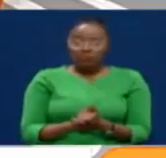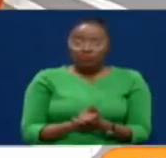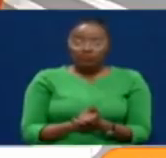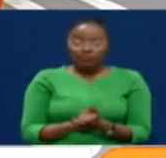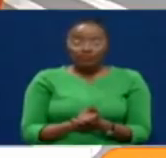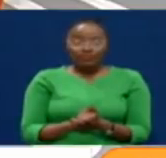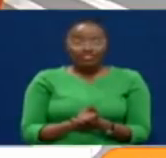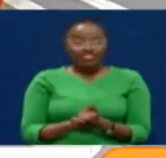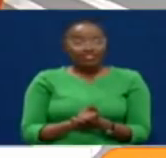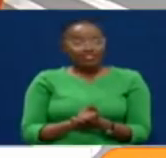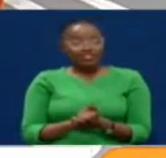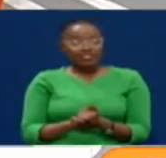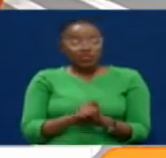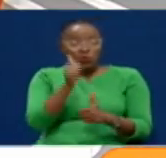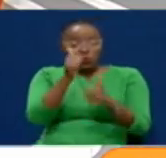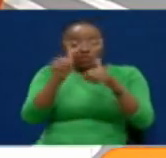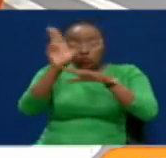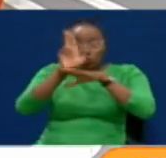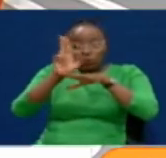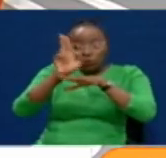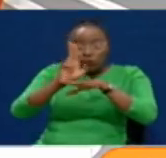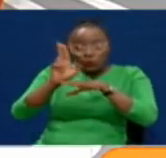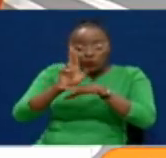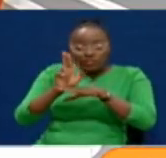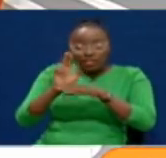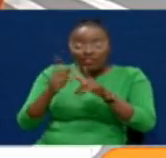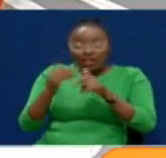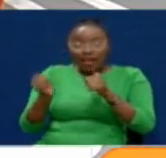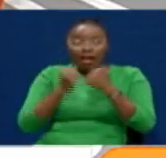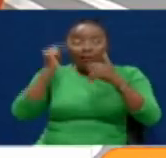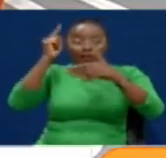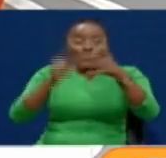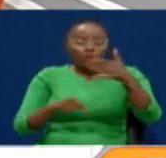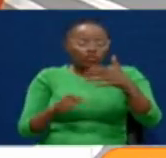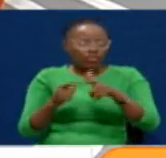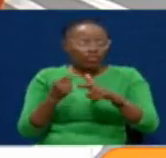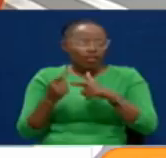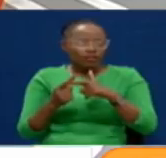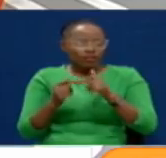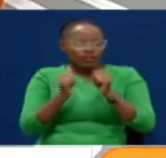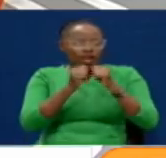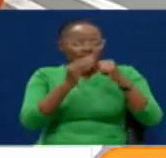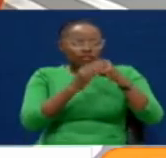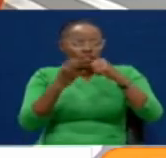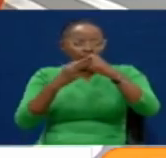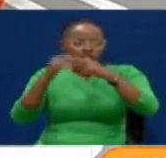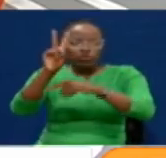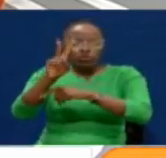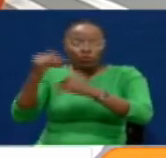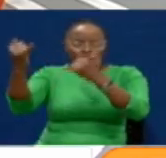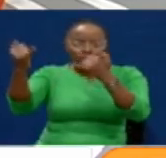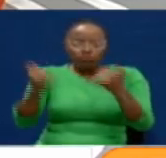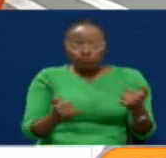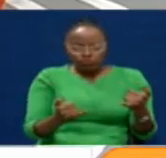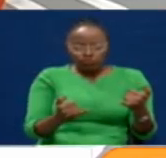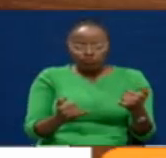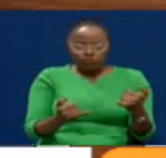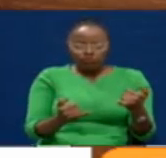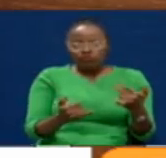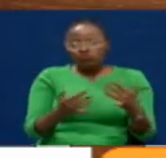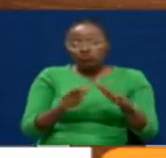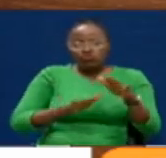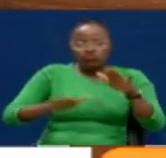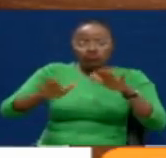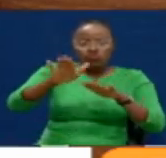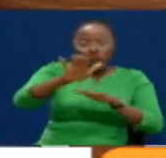In the same code which we used. So what happened was that then, in 1982, I was invited by the Himalayan Rally to go to